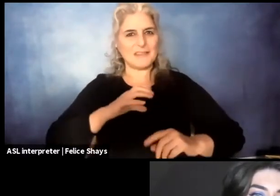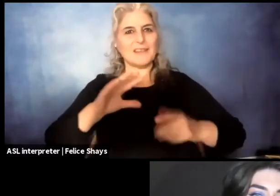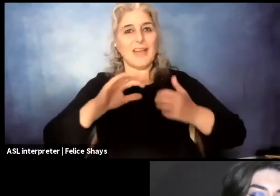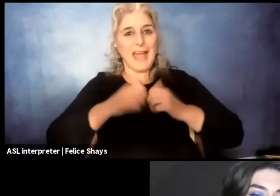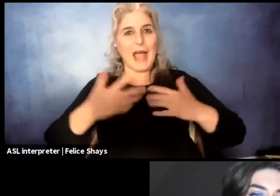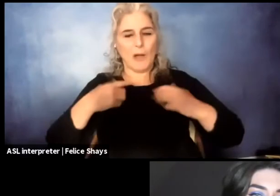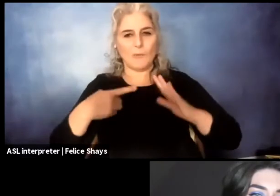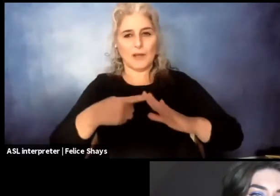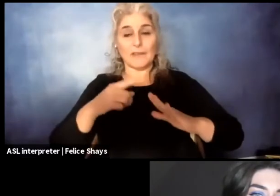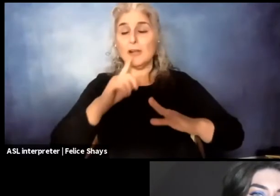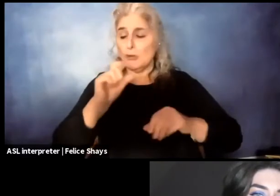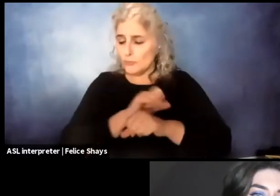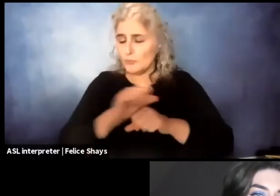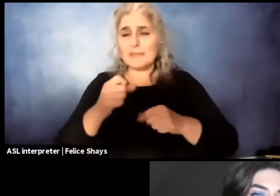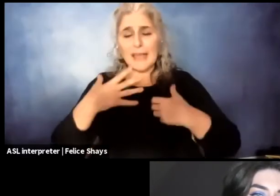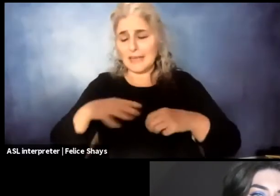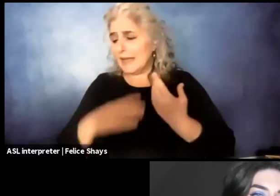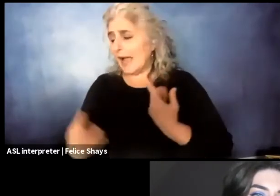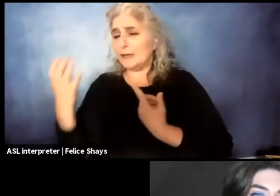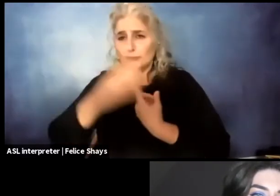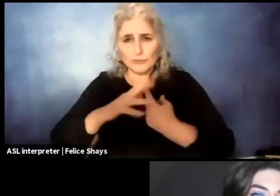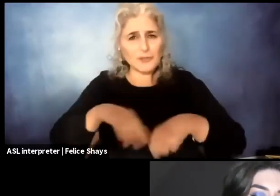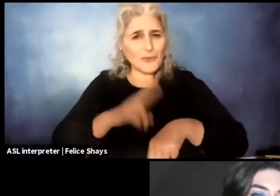was in costume and I had to also